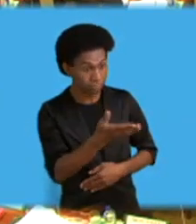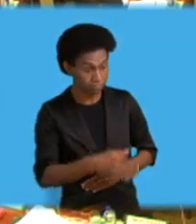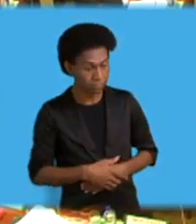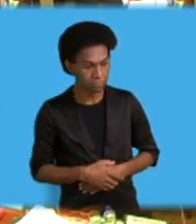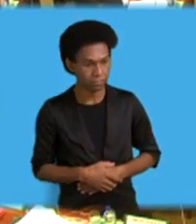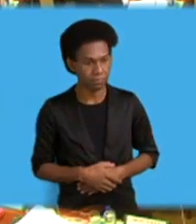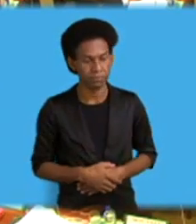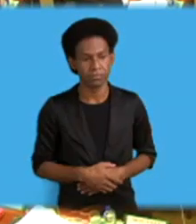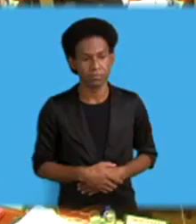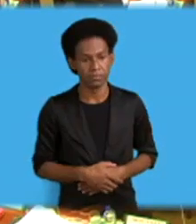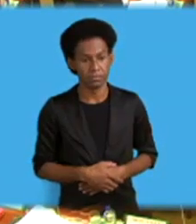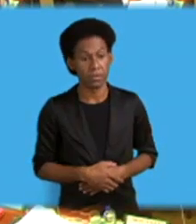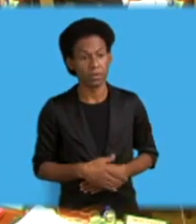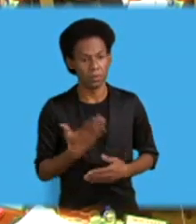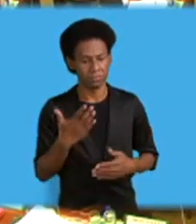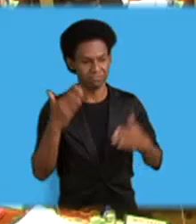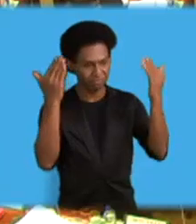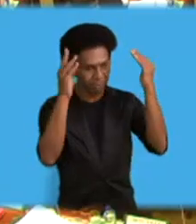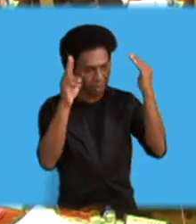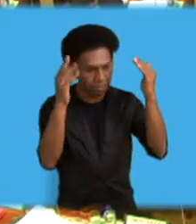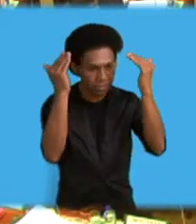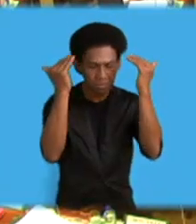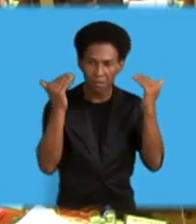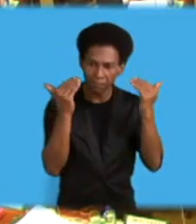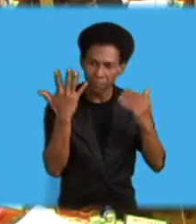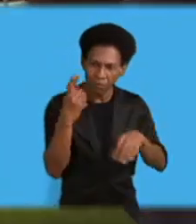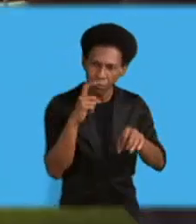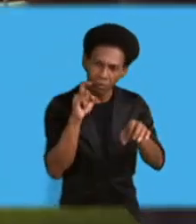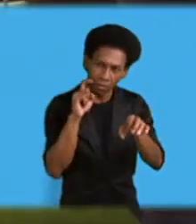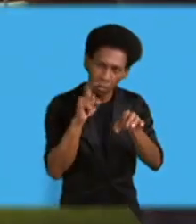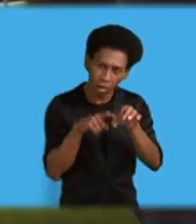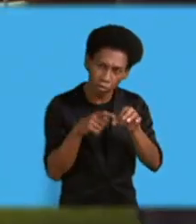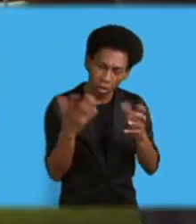Madam Speaker, it's a very amusing question.